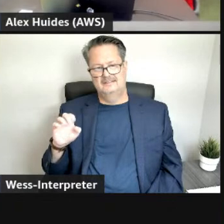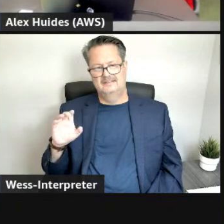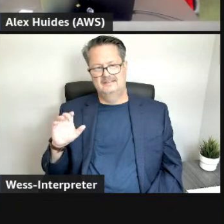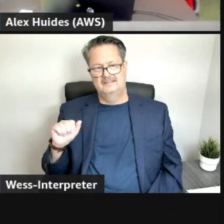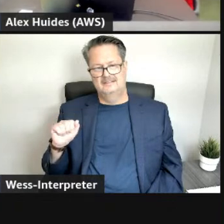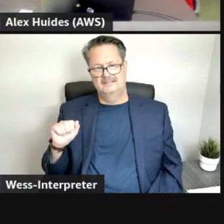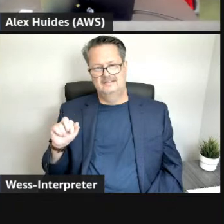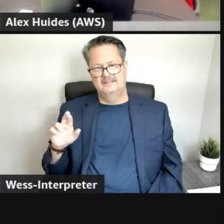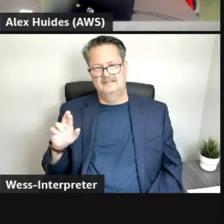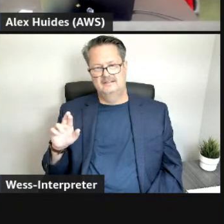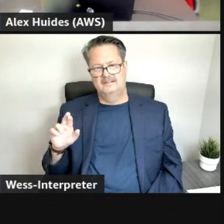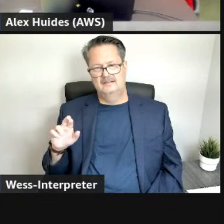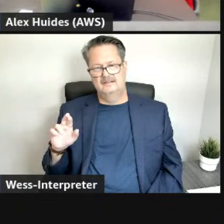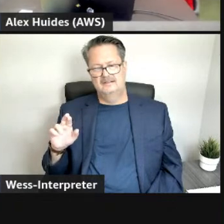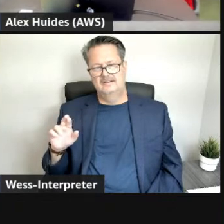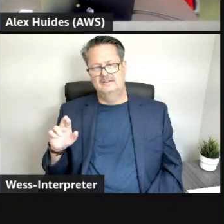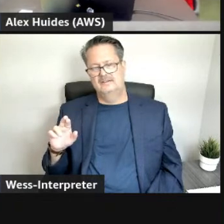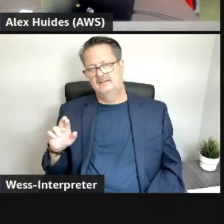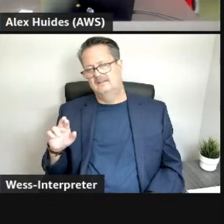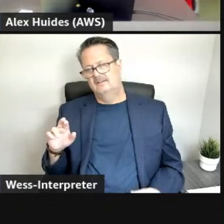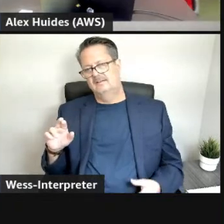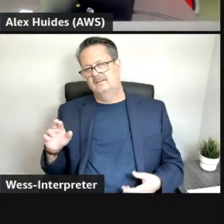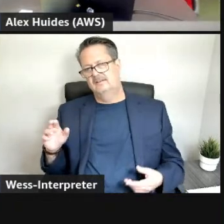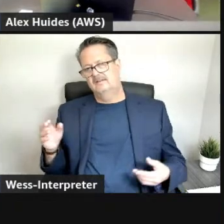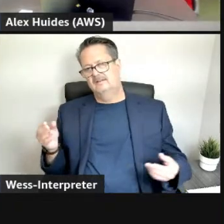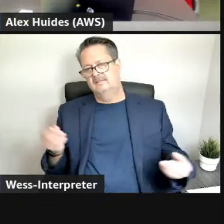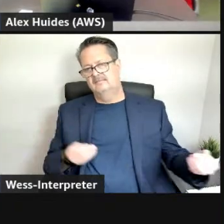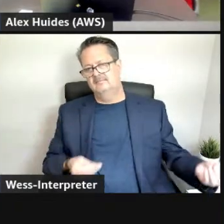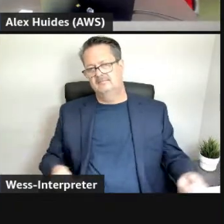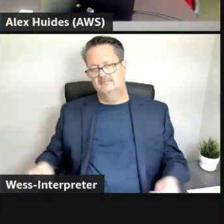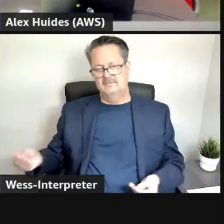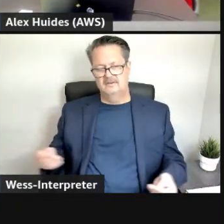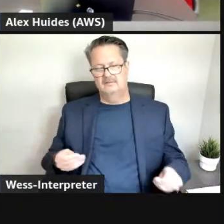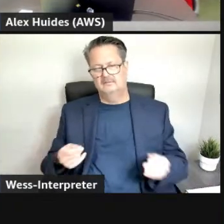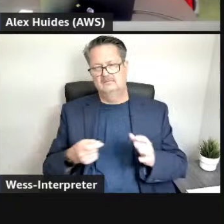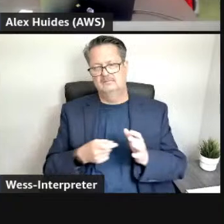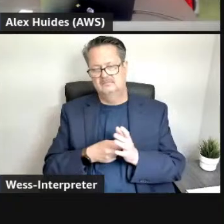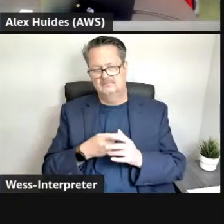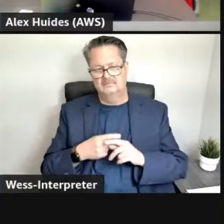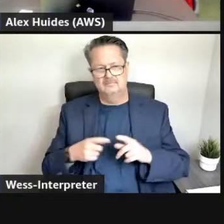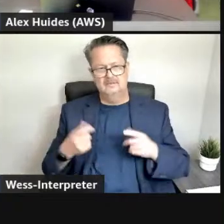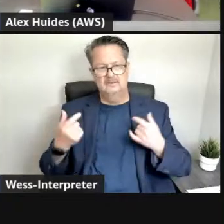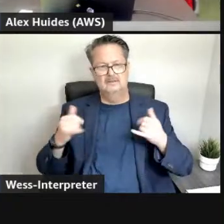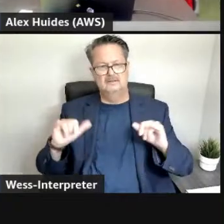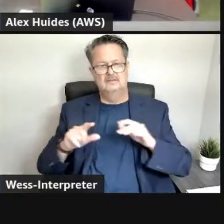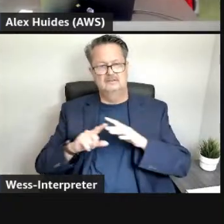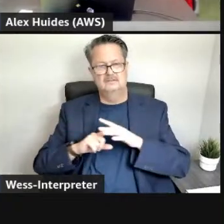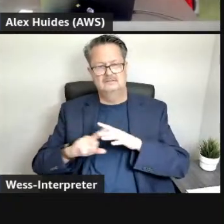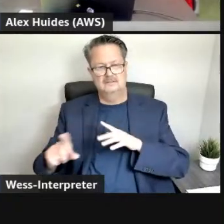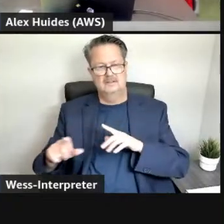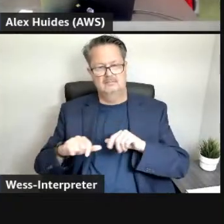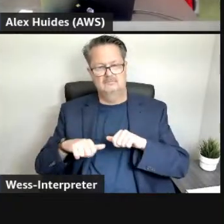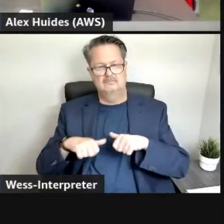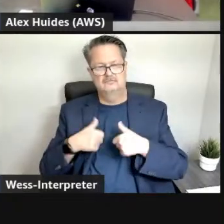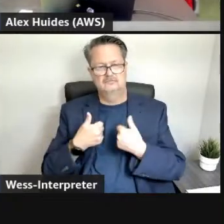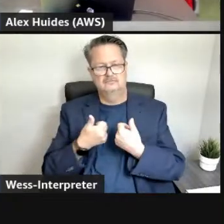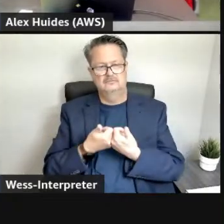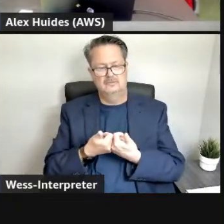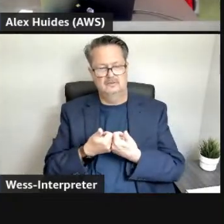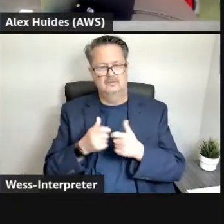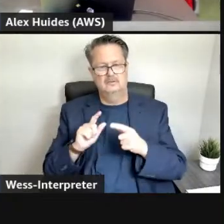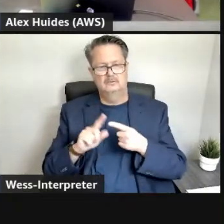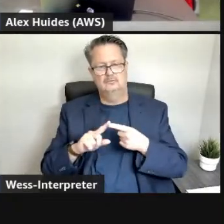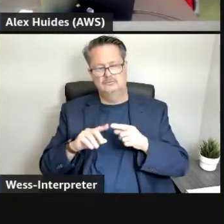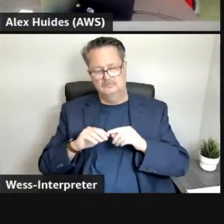centrally managed, okay, by the service mesh, but still at scale can be quite challenging to deploy all